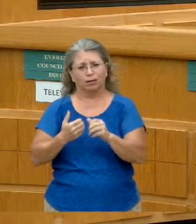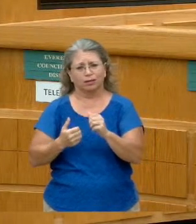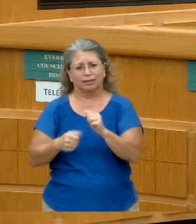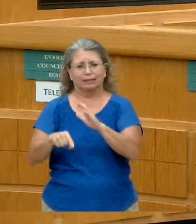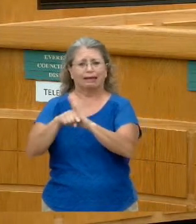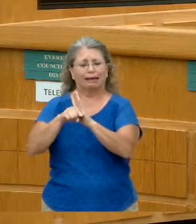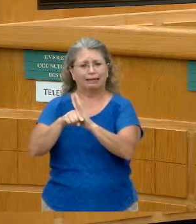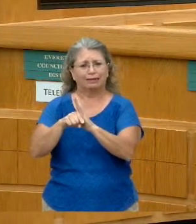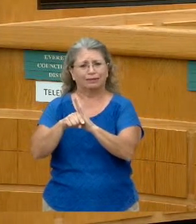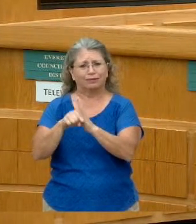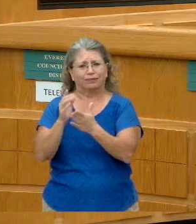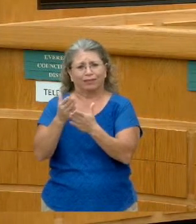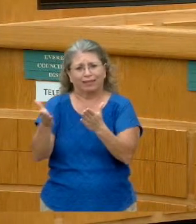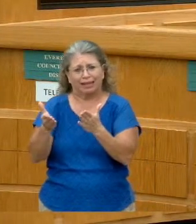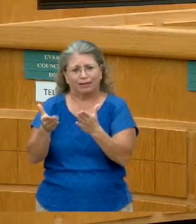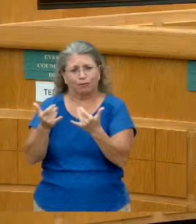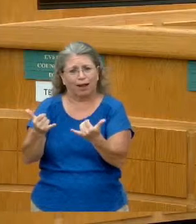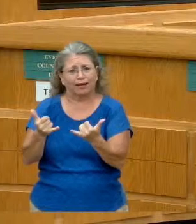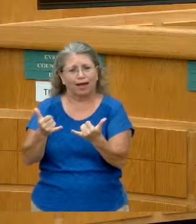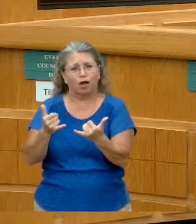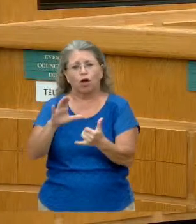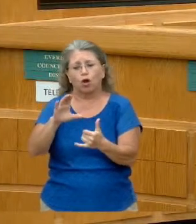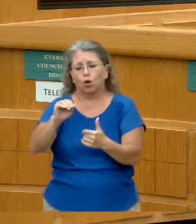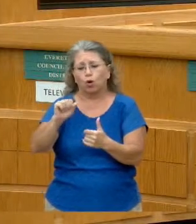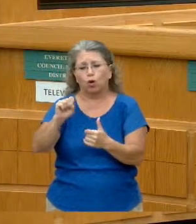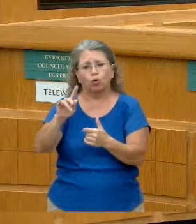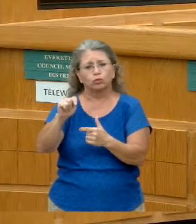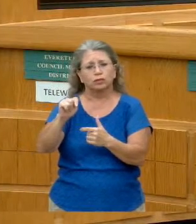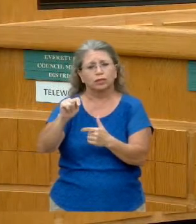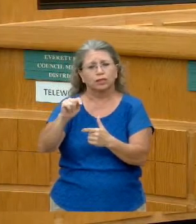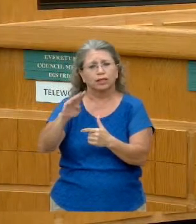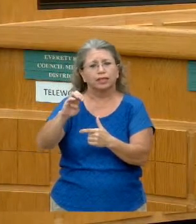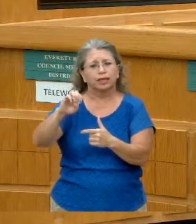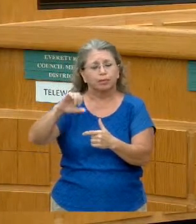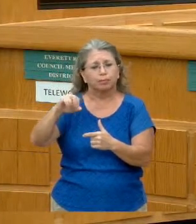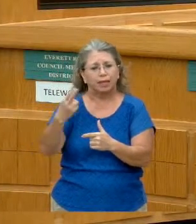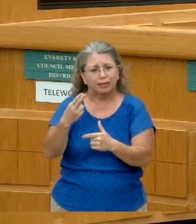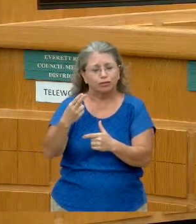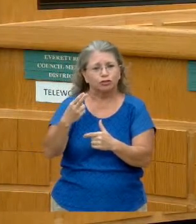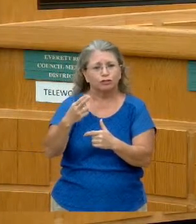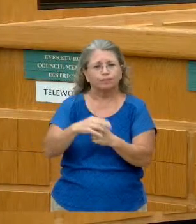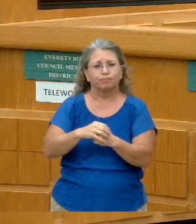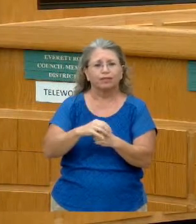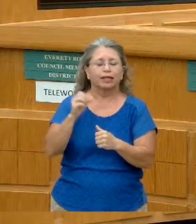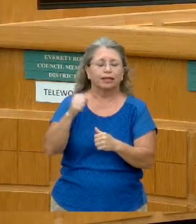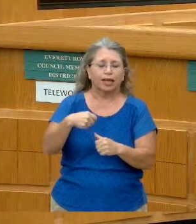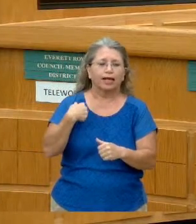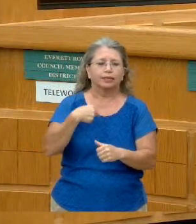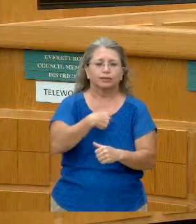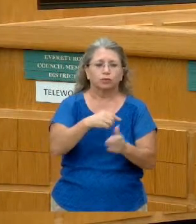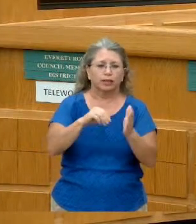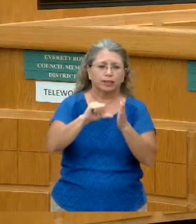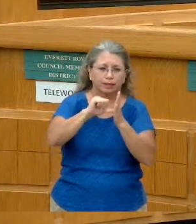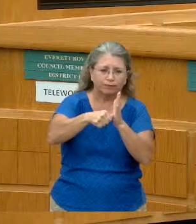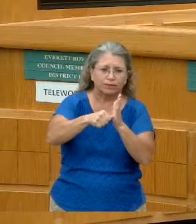Everybody wants to come to the coast. And despite the fact we messaged coastal distancing,